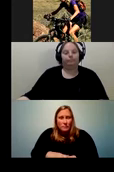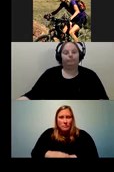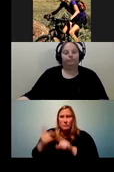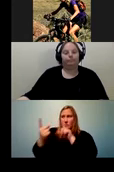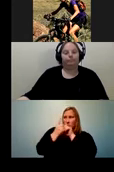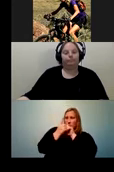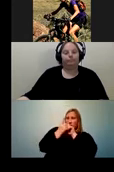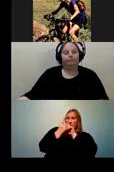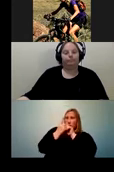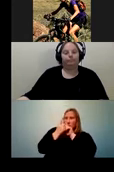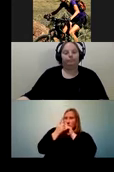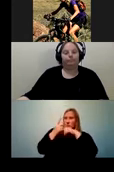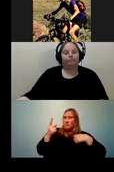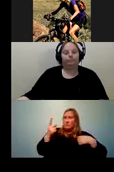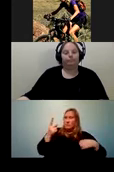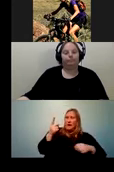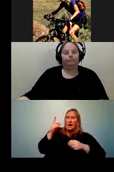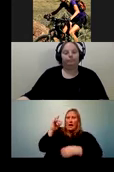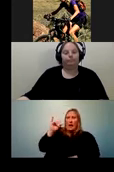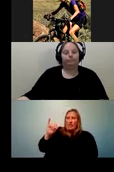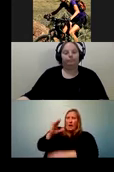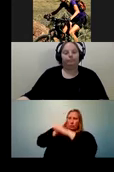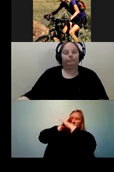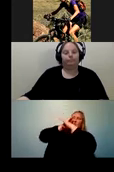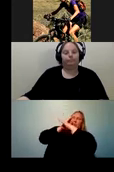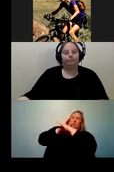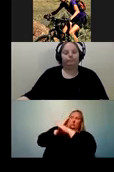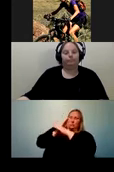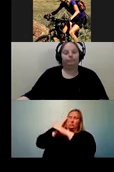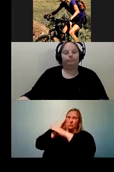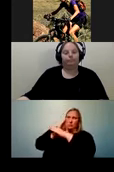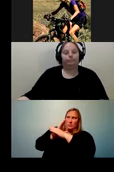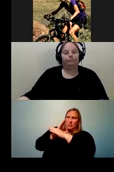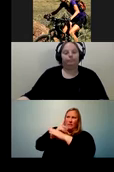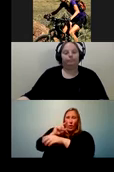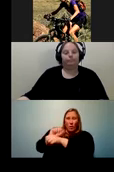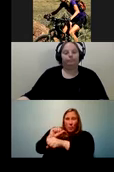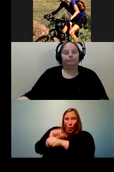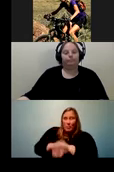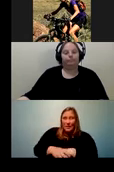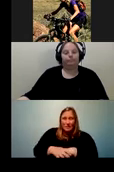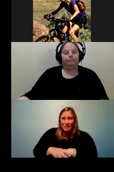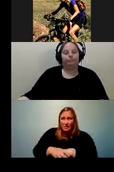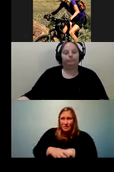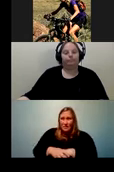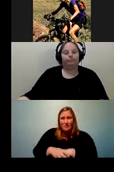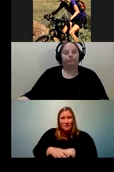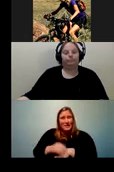his number one barrier, not just to employment, but it was his barrier to